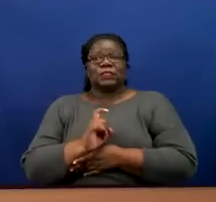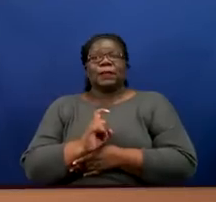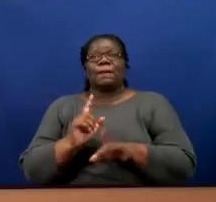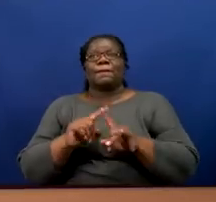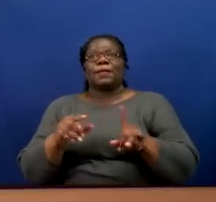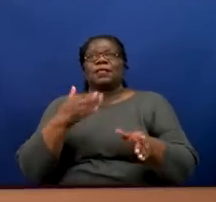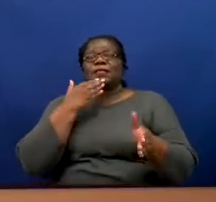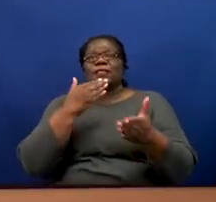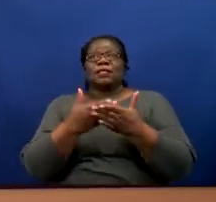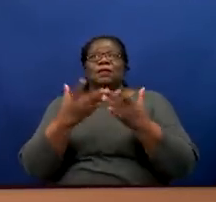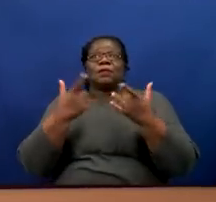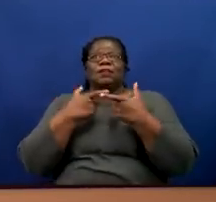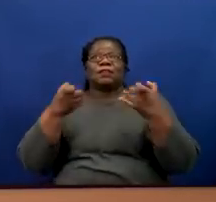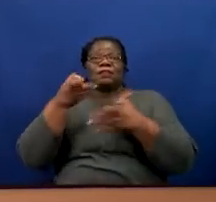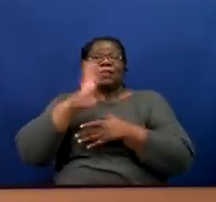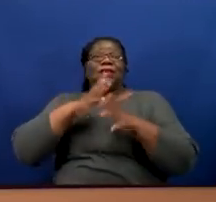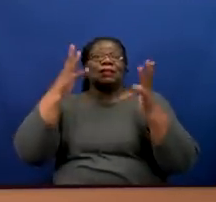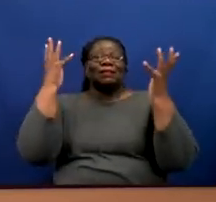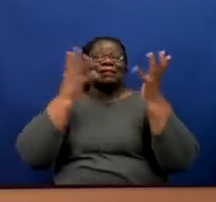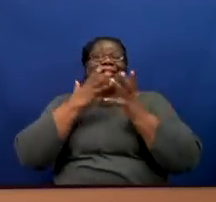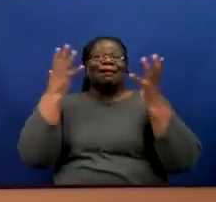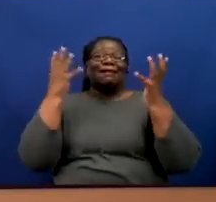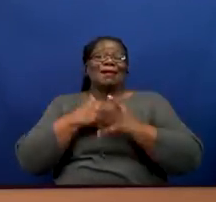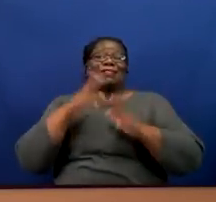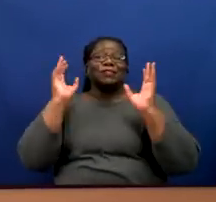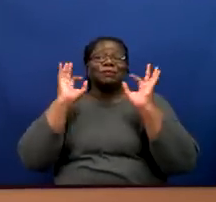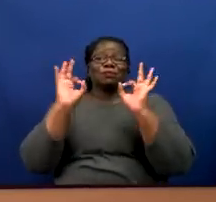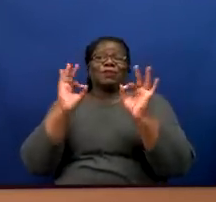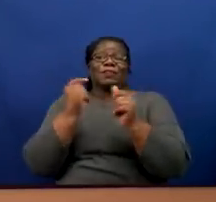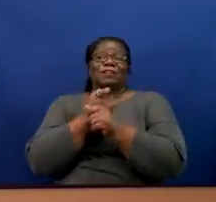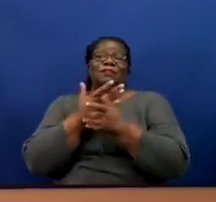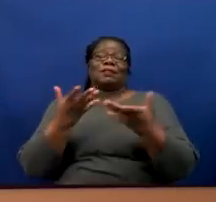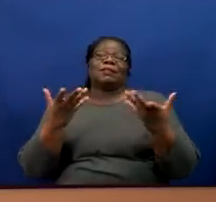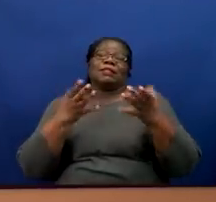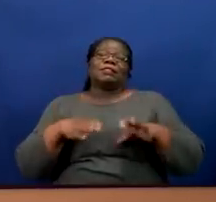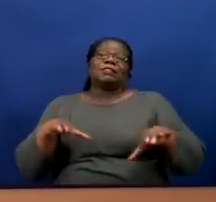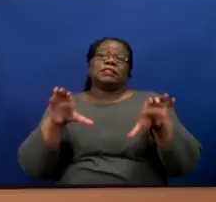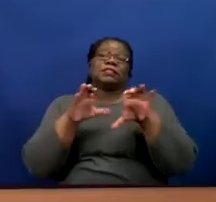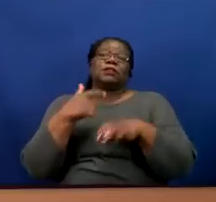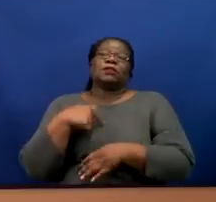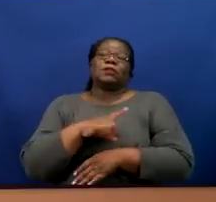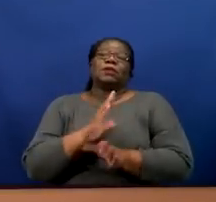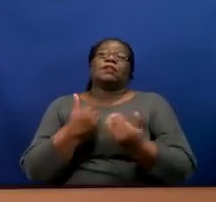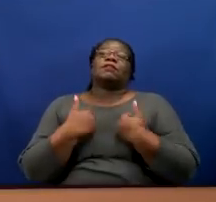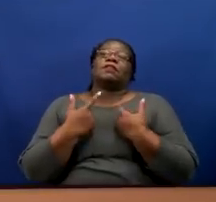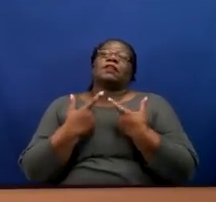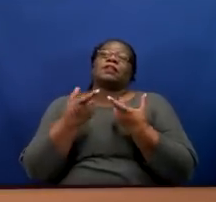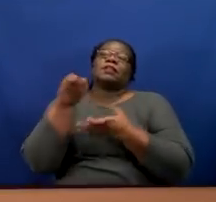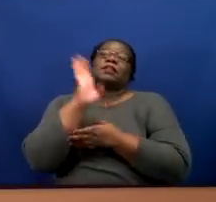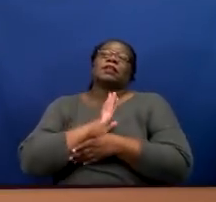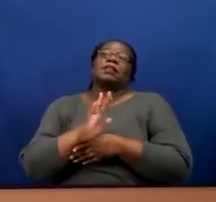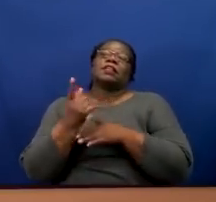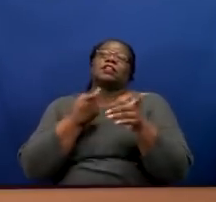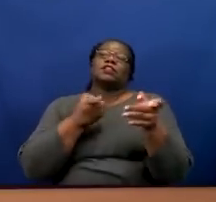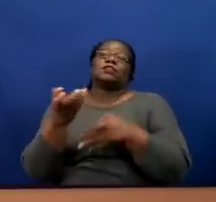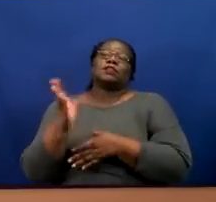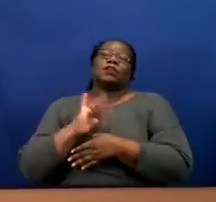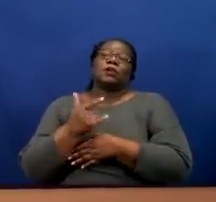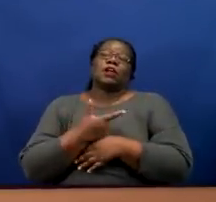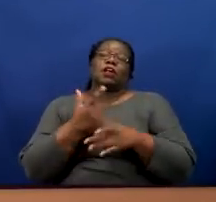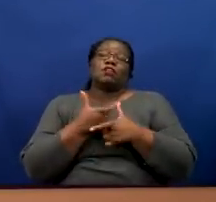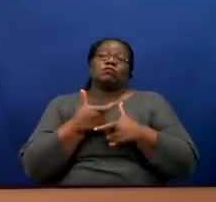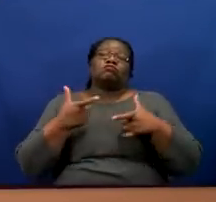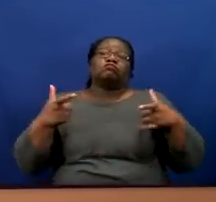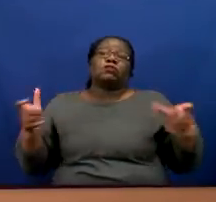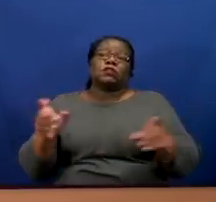we got a big God. We call him awesome. We call him perfect in all of his ways. We've got a God who can handle our big needs because he's a big